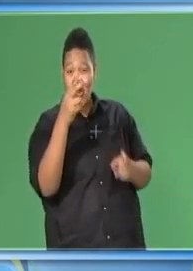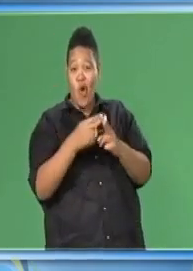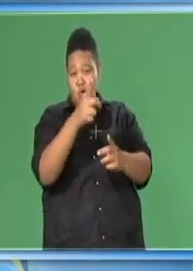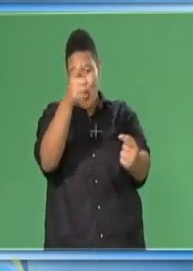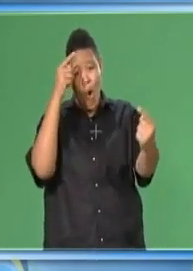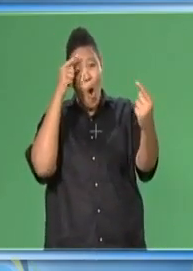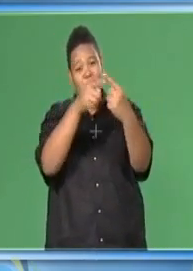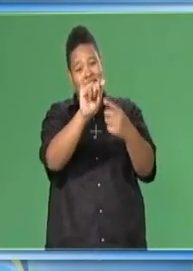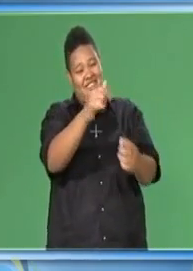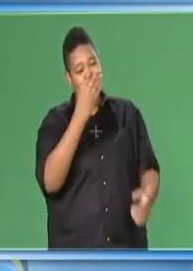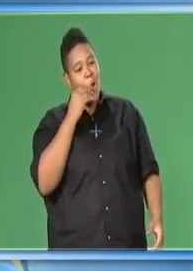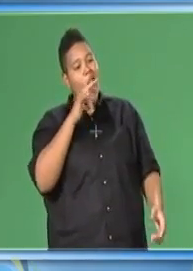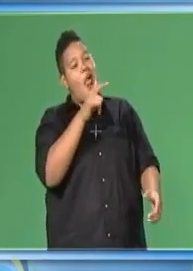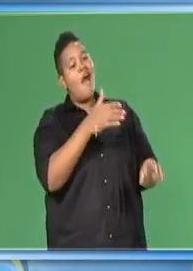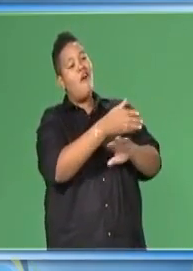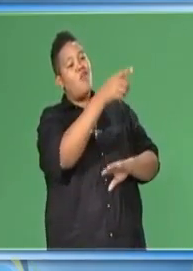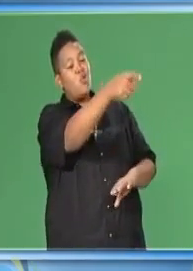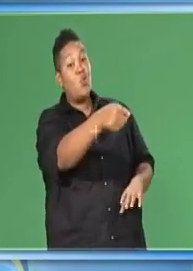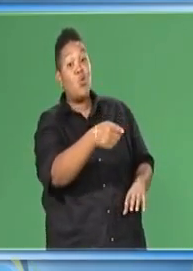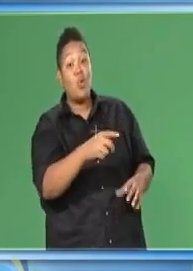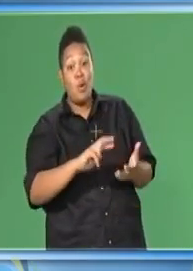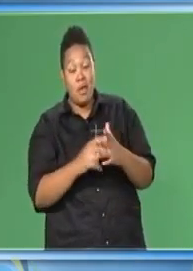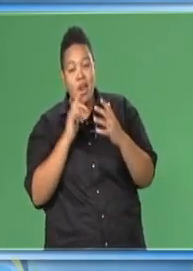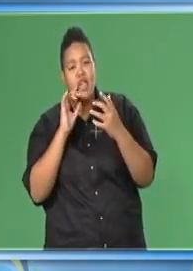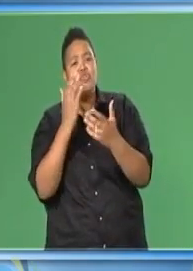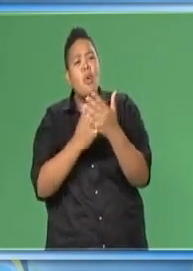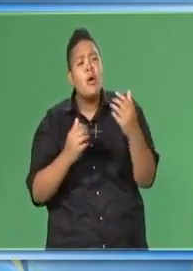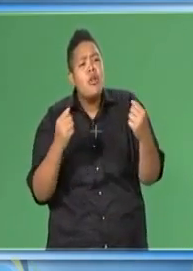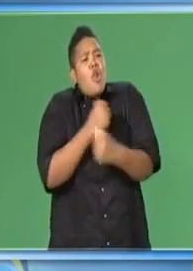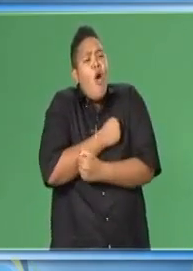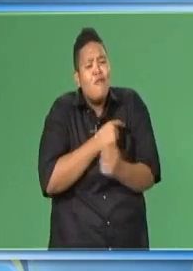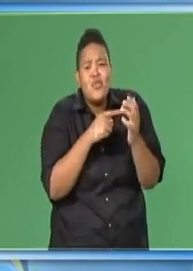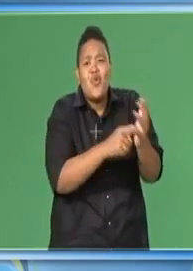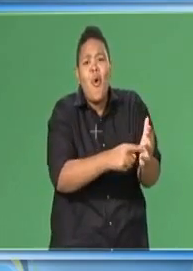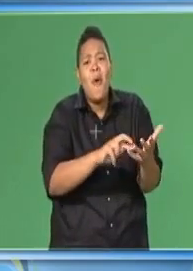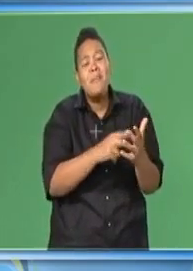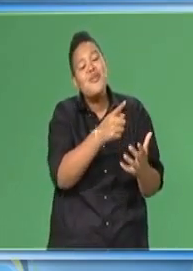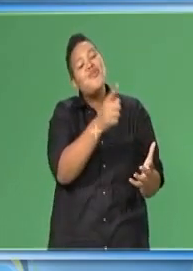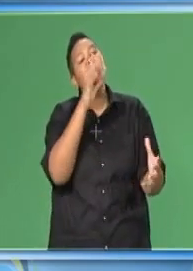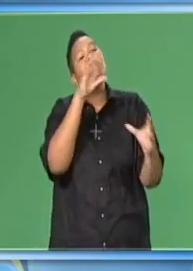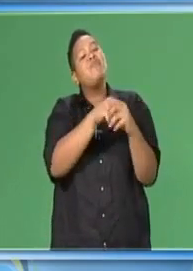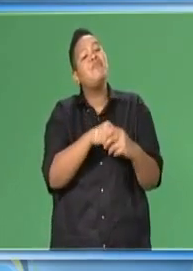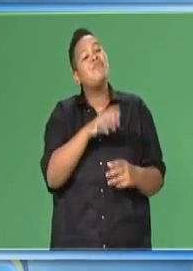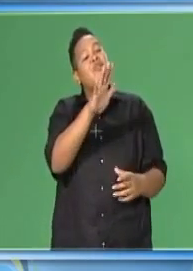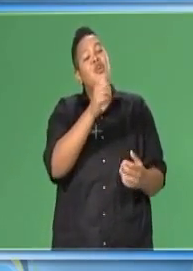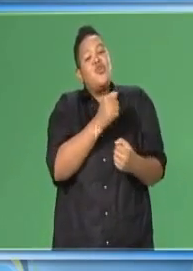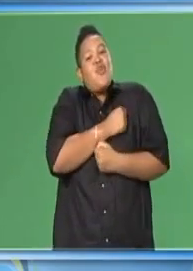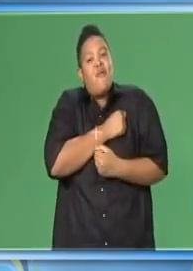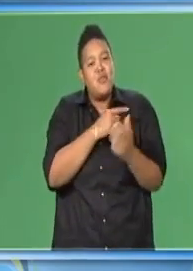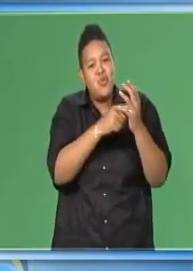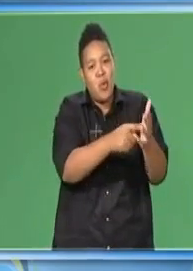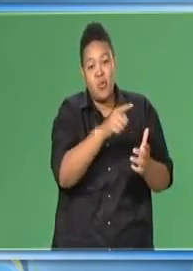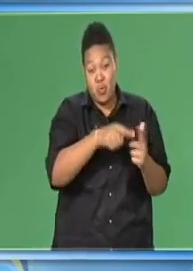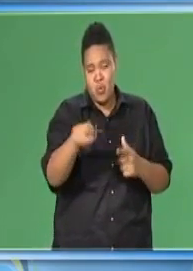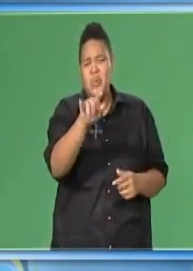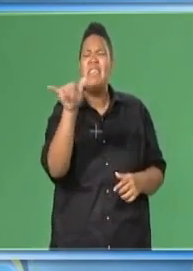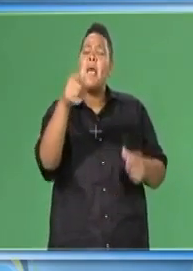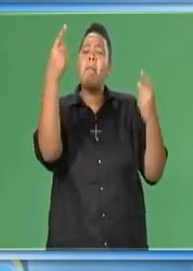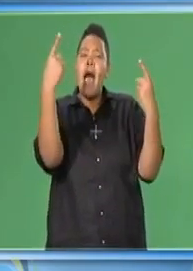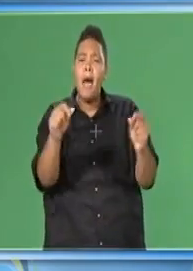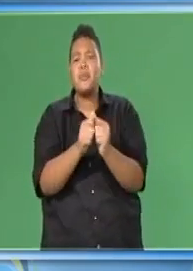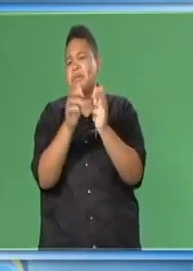his joke, or if someone lavishes you with love, we say you are the object of his or her affection. The same thing happens